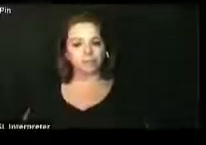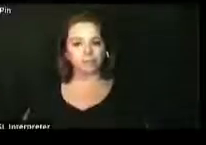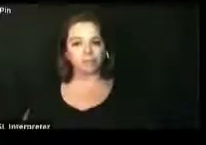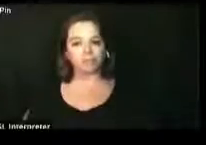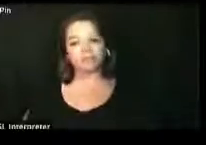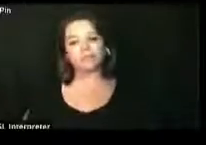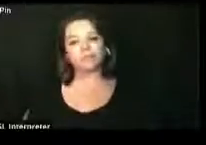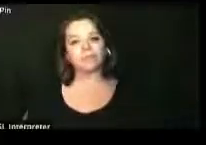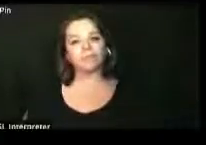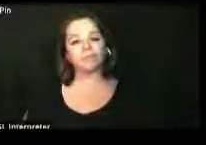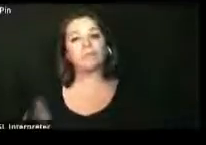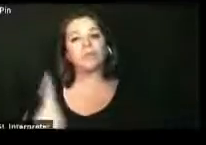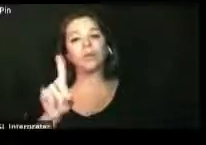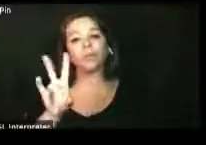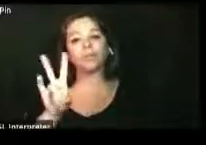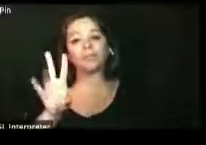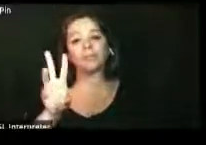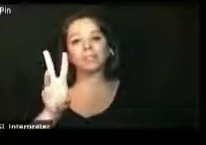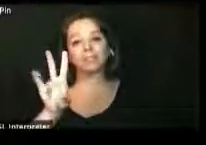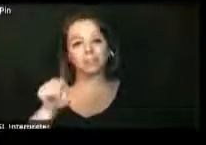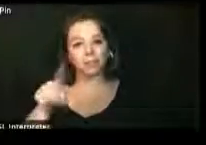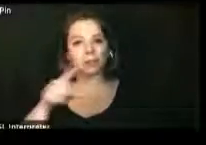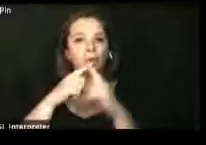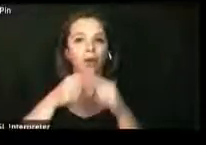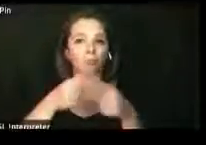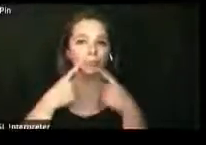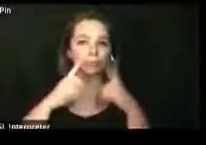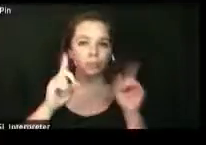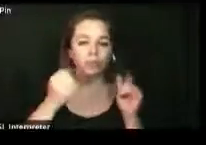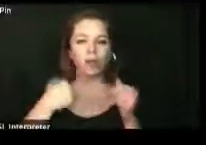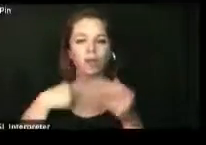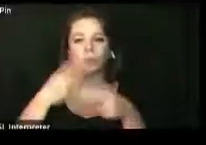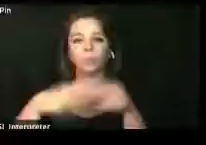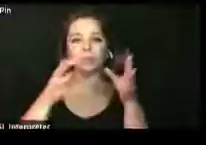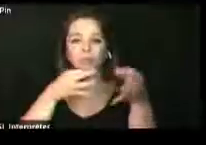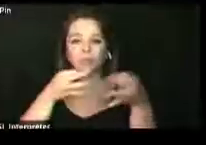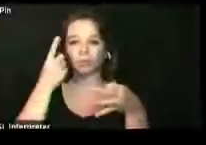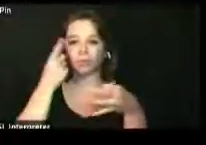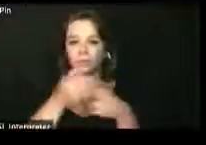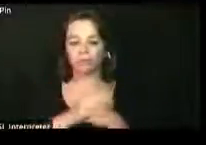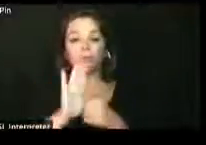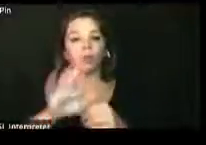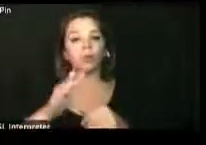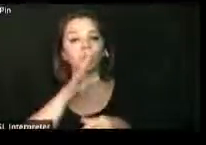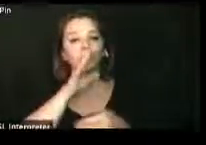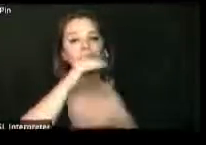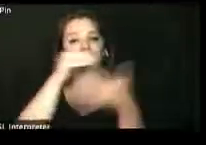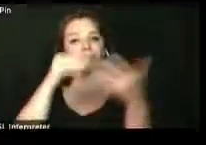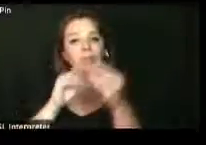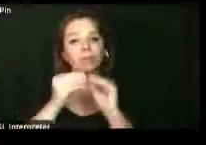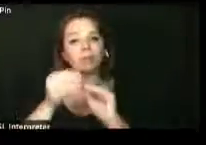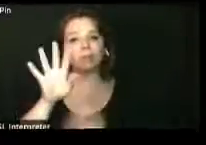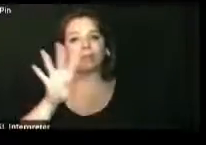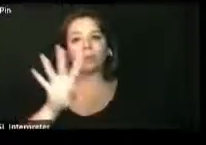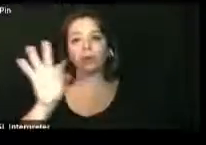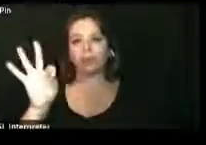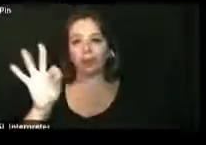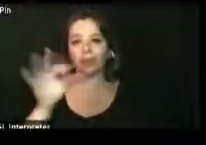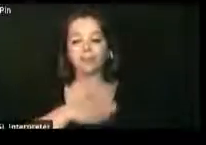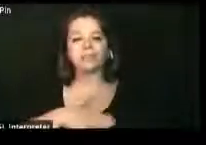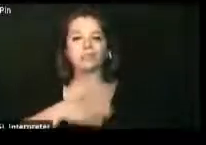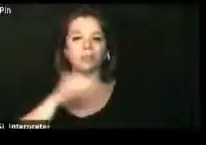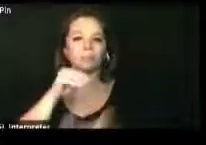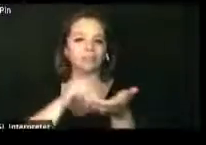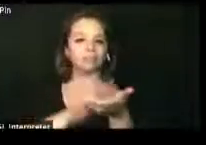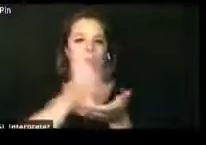Caller 1767, you are unmuted. I have a couple of brief instructions for you. Your speaker order number will be 49. If you'll please make note of that for